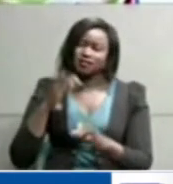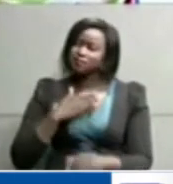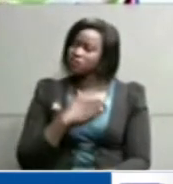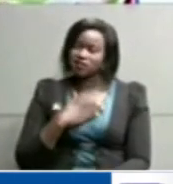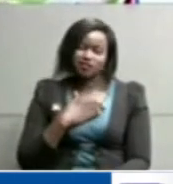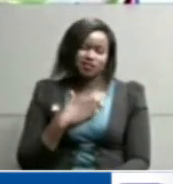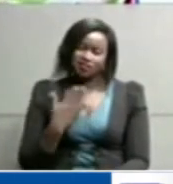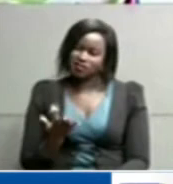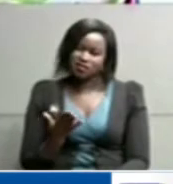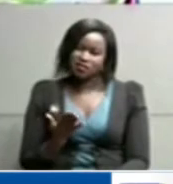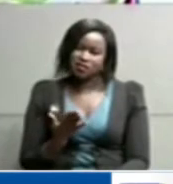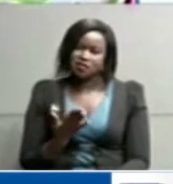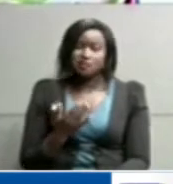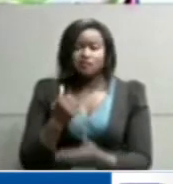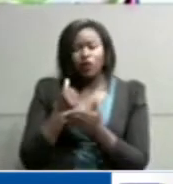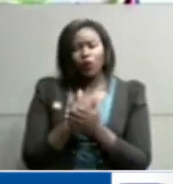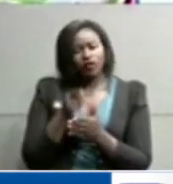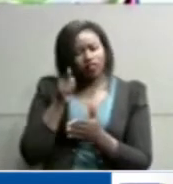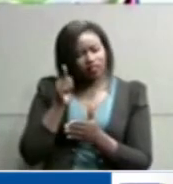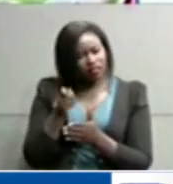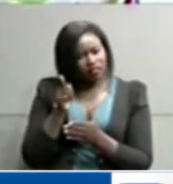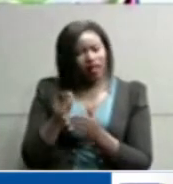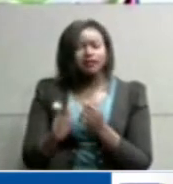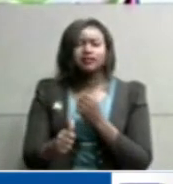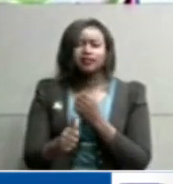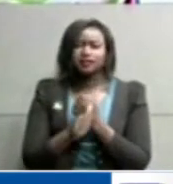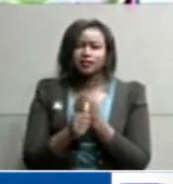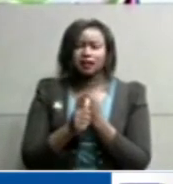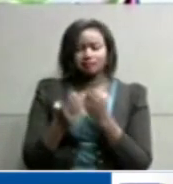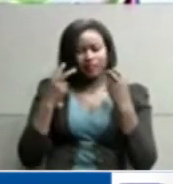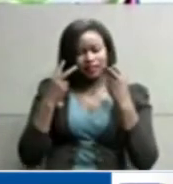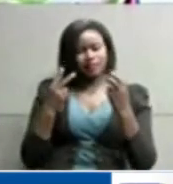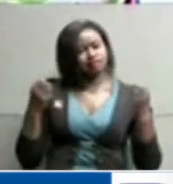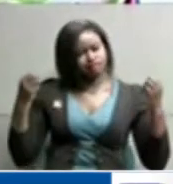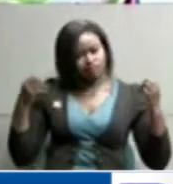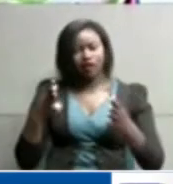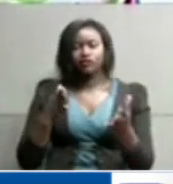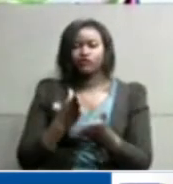Because this is the only remaining danger which I see,